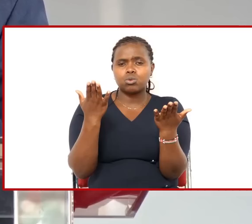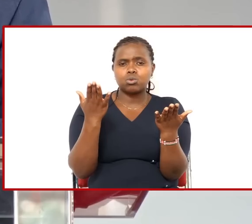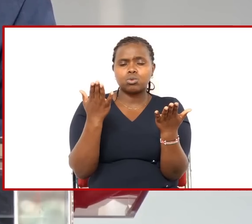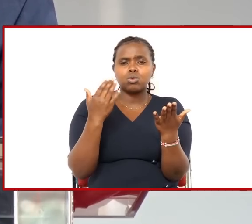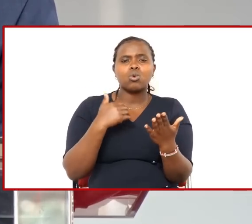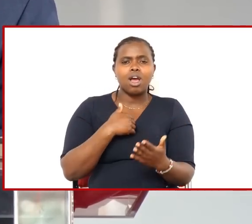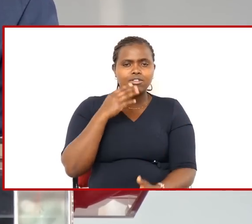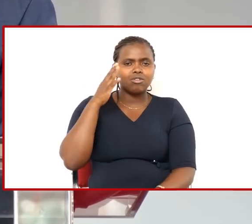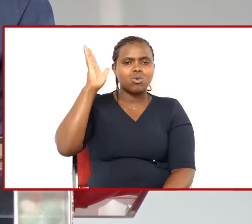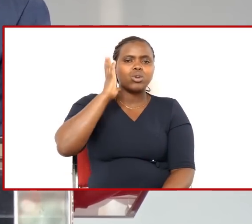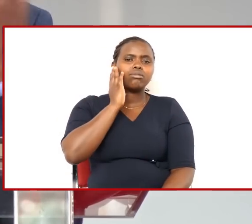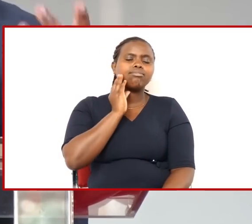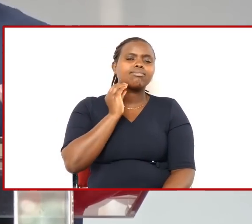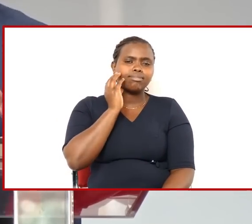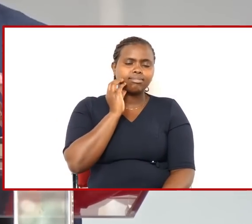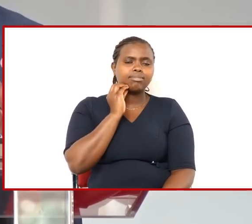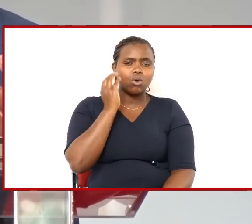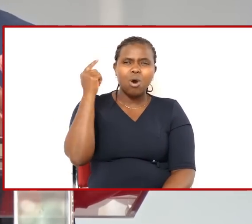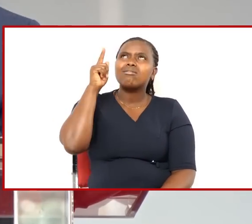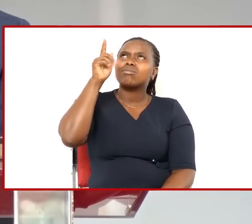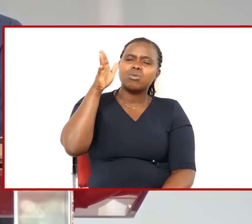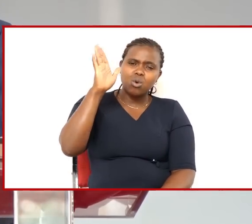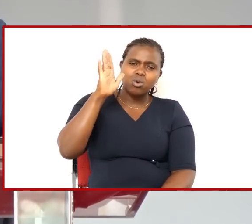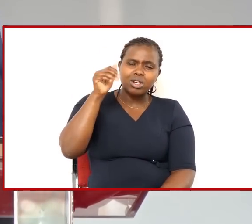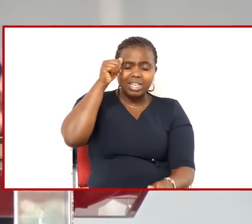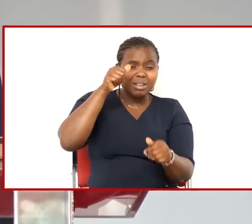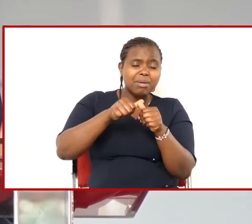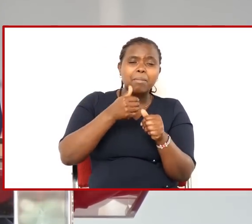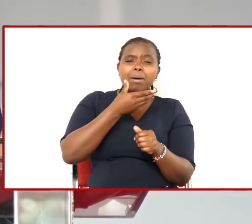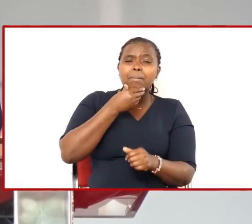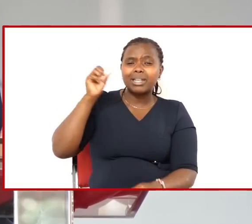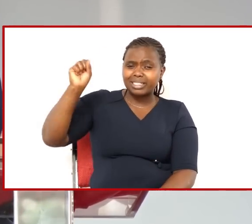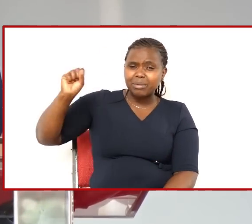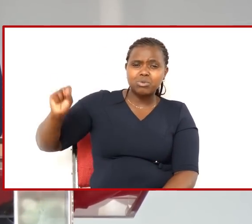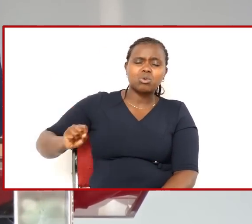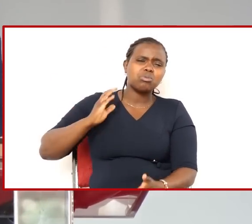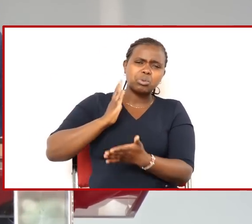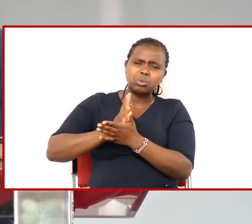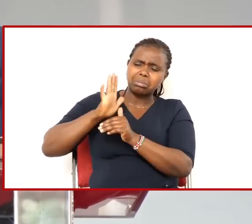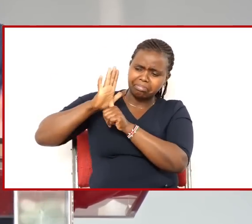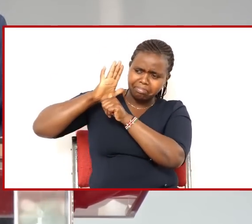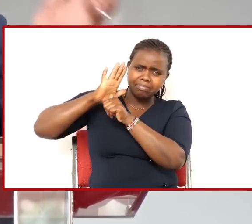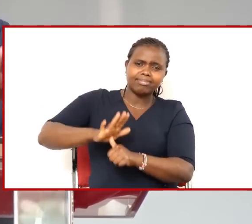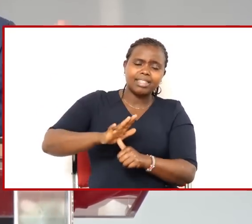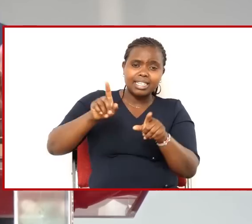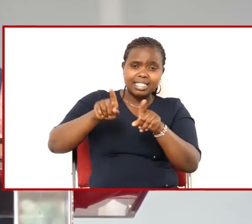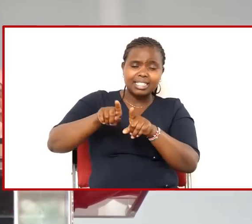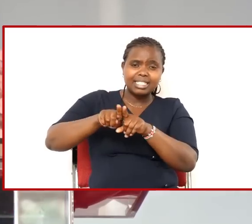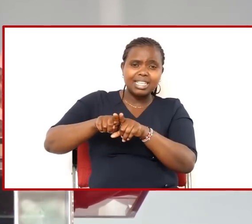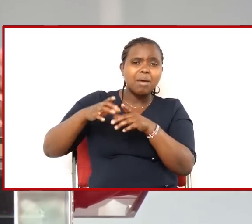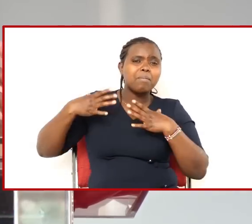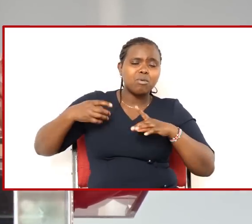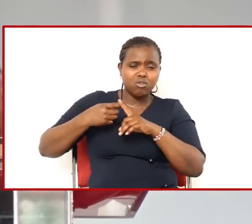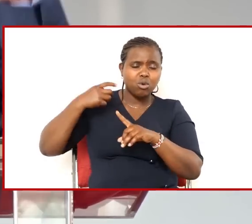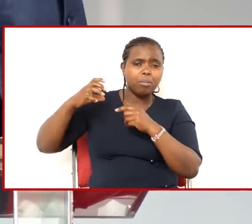to experience God's grace. Because he is God. Samson was so humiliated. The Philistines were